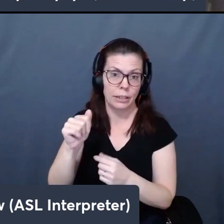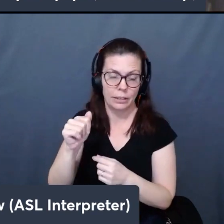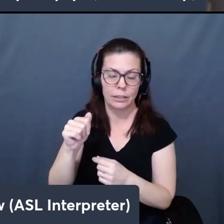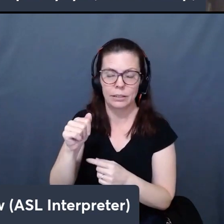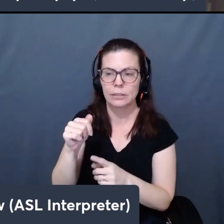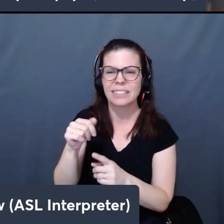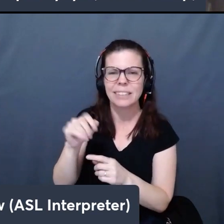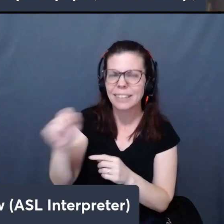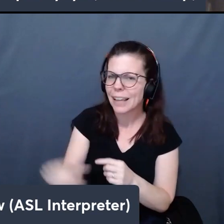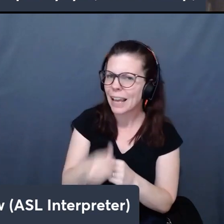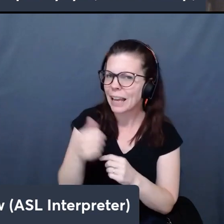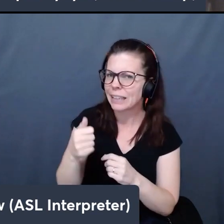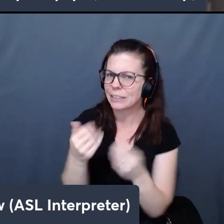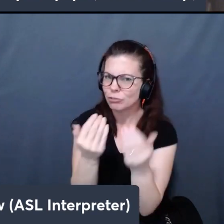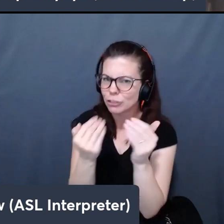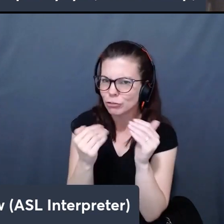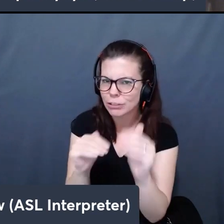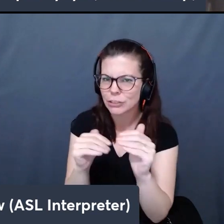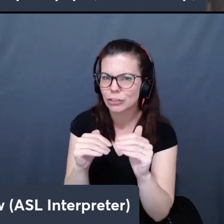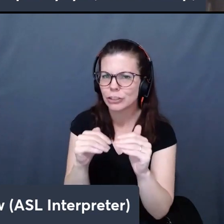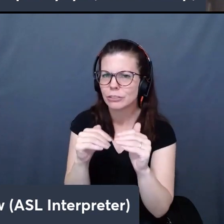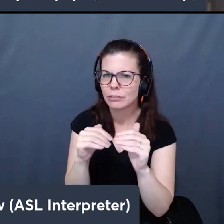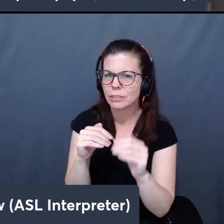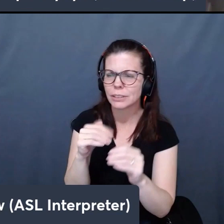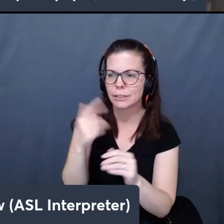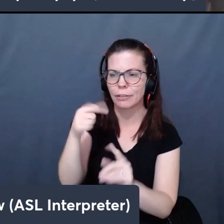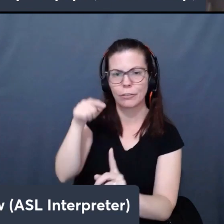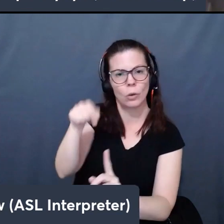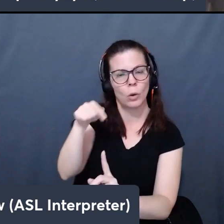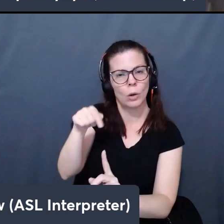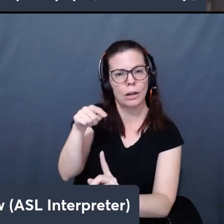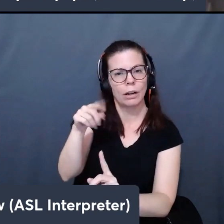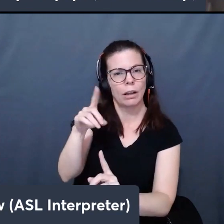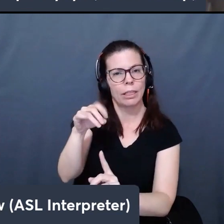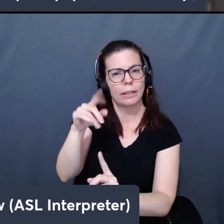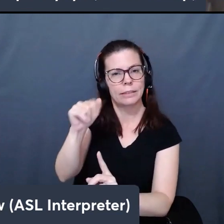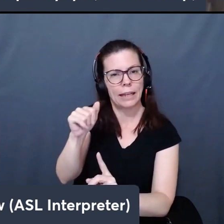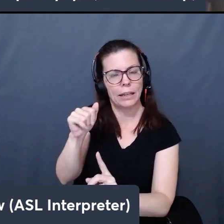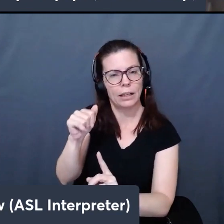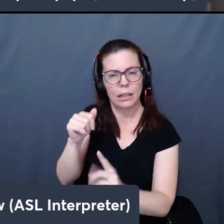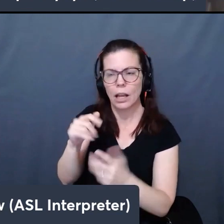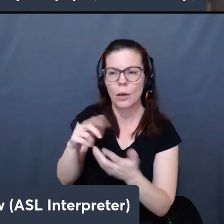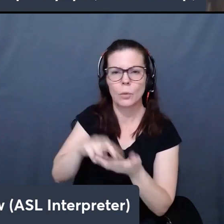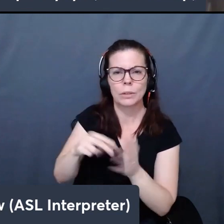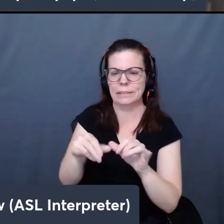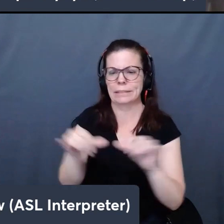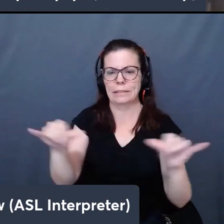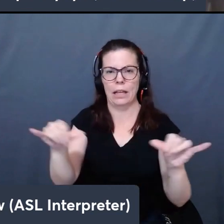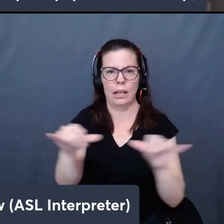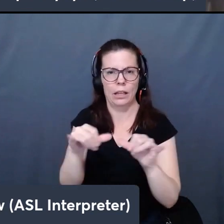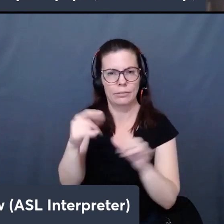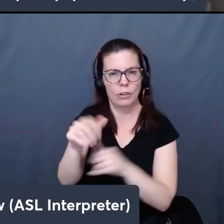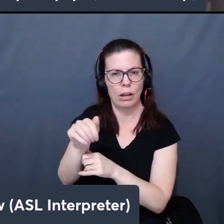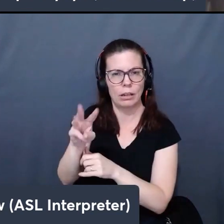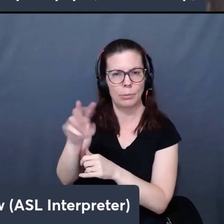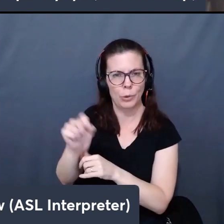Is there any restrictions or limits for this for data for S3? What kind of scale are we talking about here for AWS